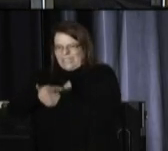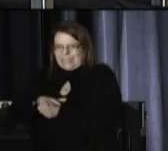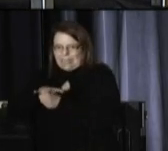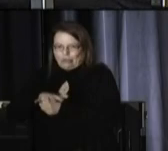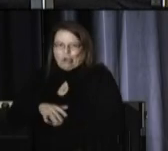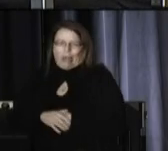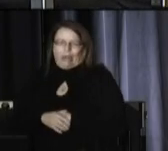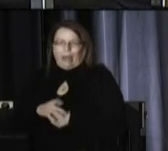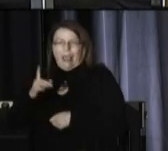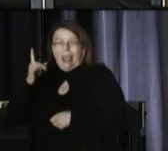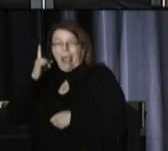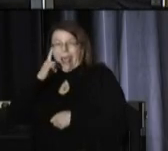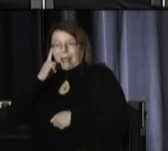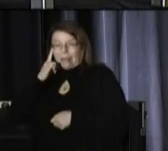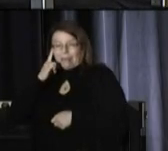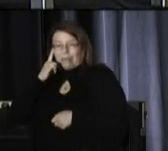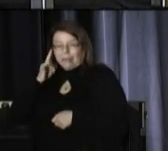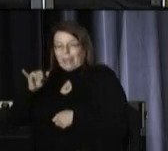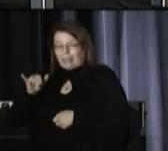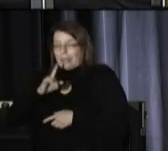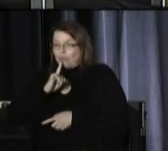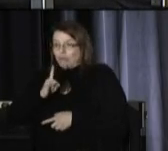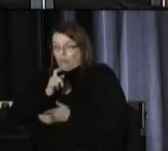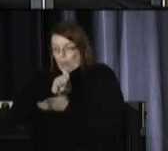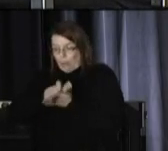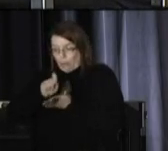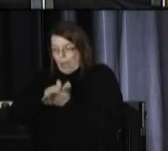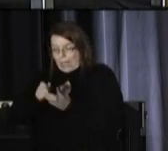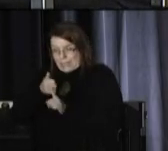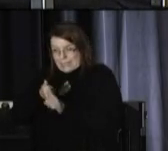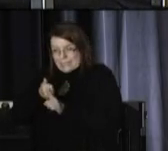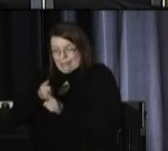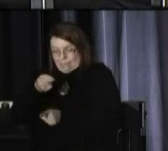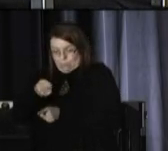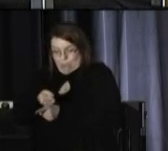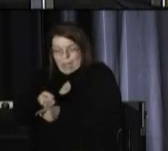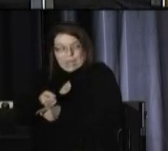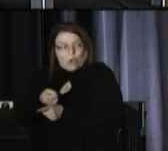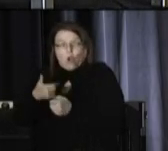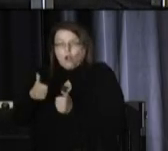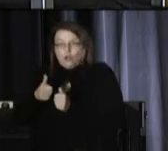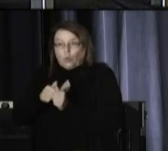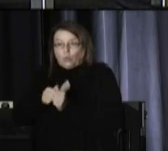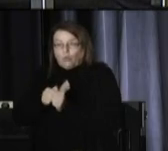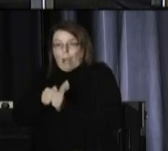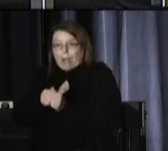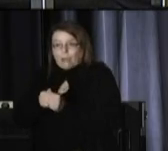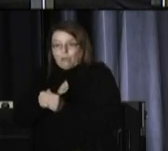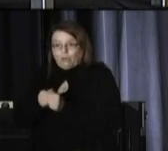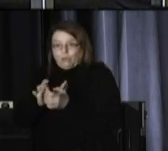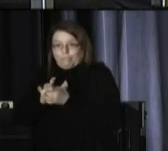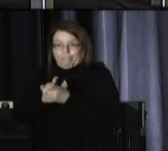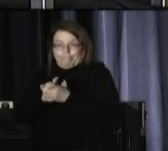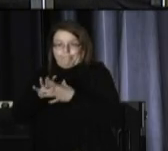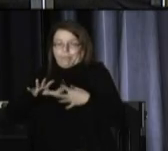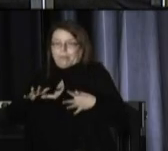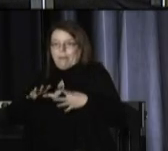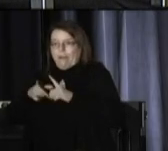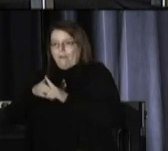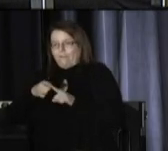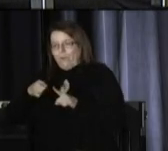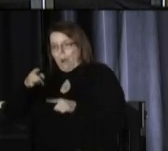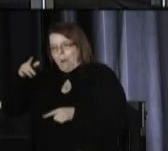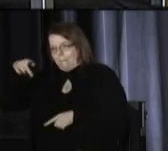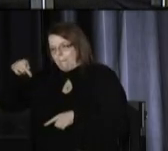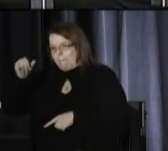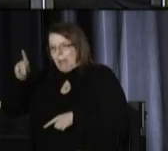also is true in the writing itself, right? So, you know, trying to break away from the patriarchy and